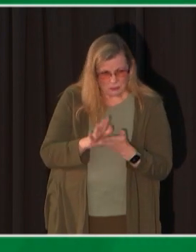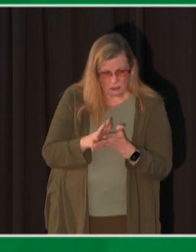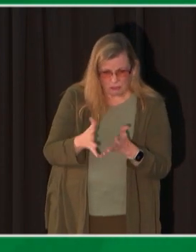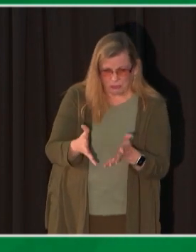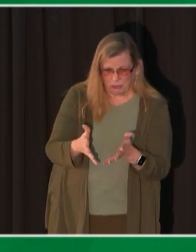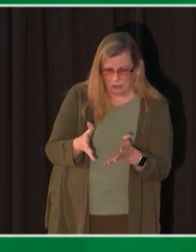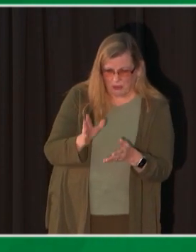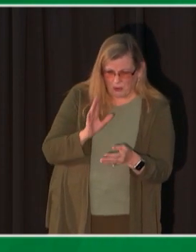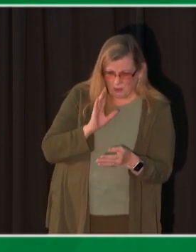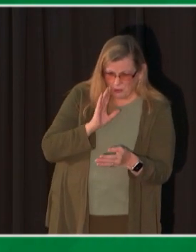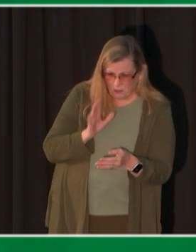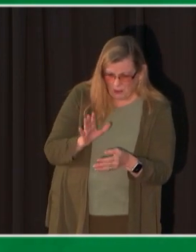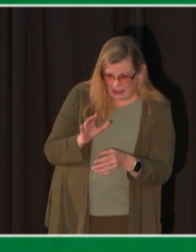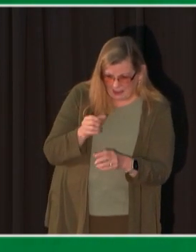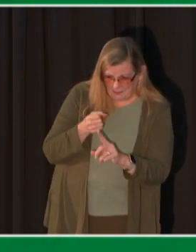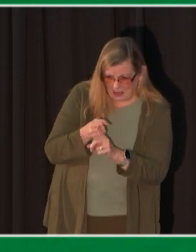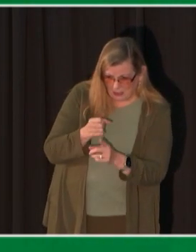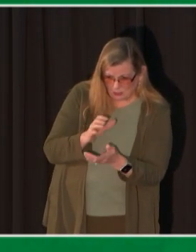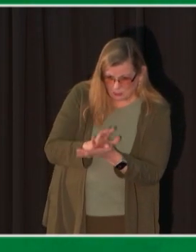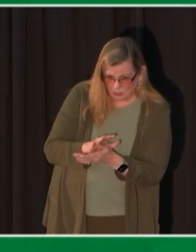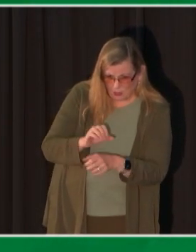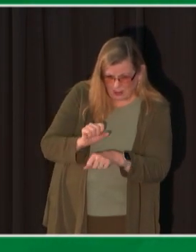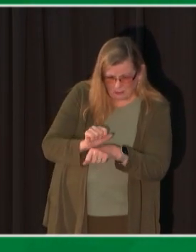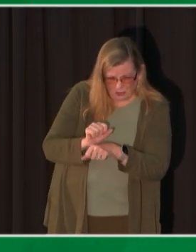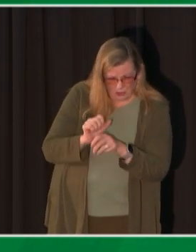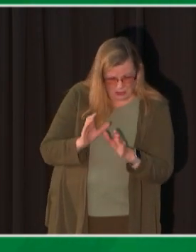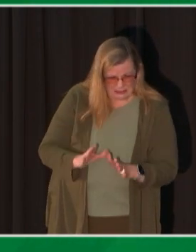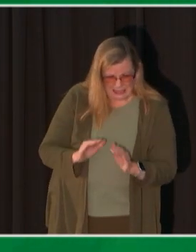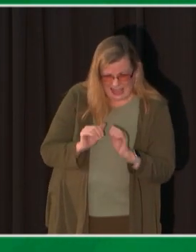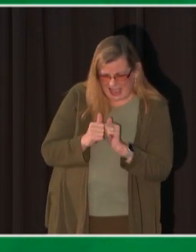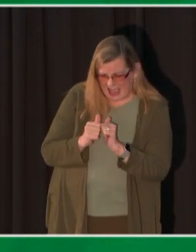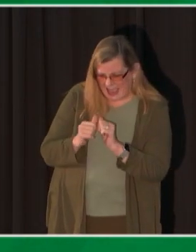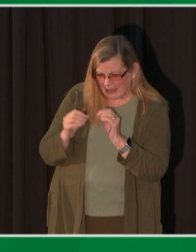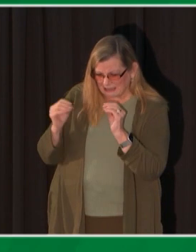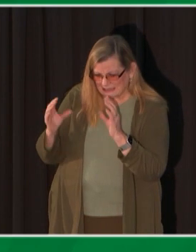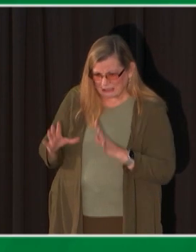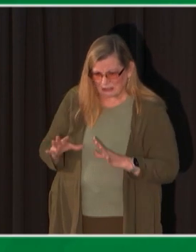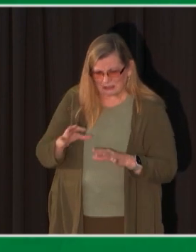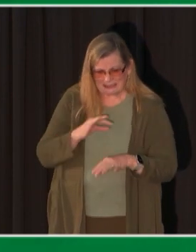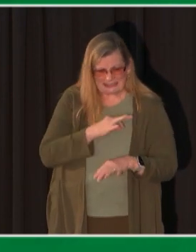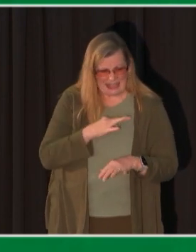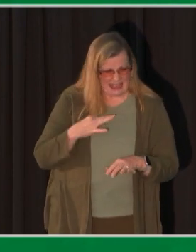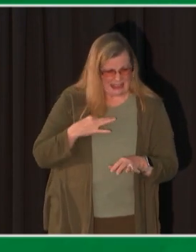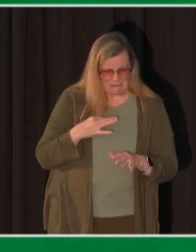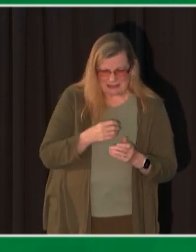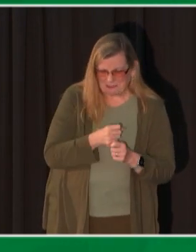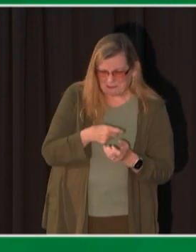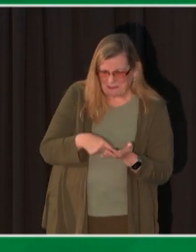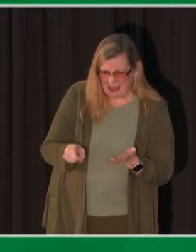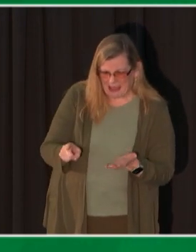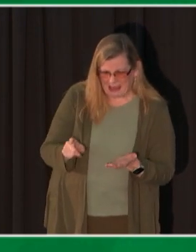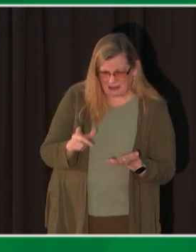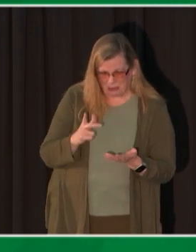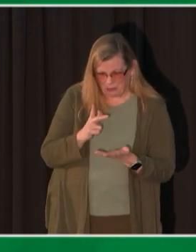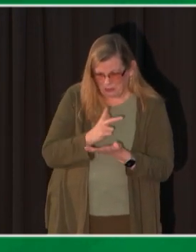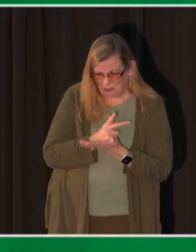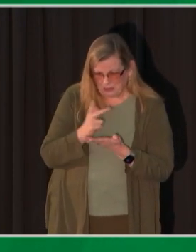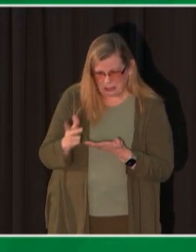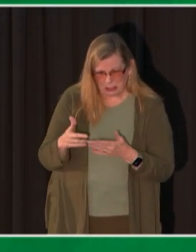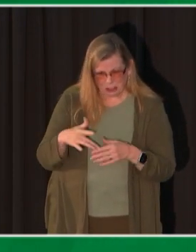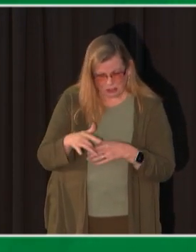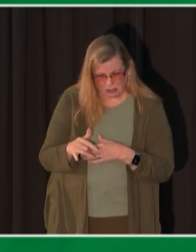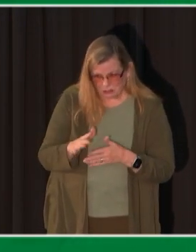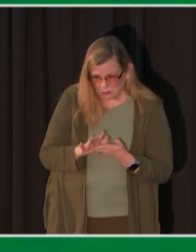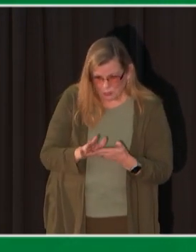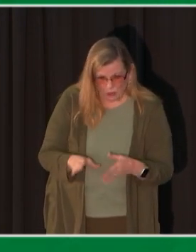may be, and I don't know how teachers and staff pay the schools. If by closing 3 weeks early, people are going to find themselves